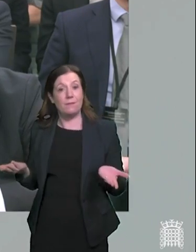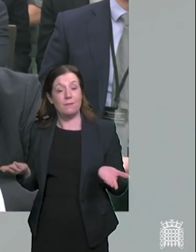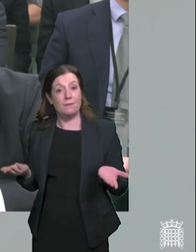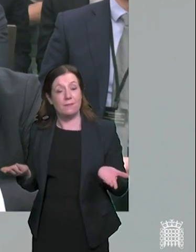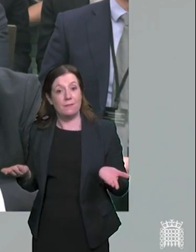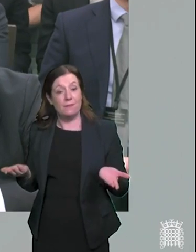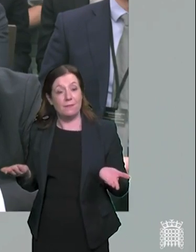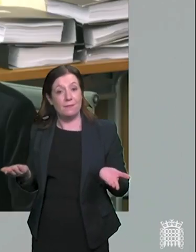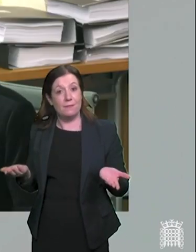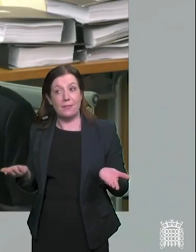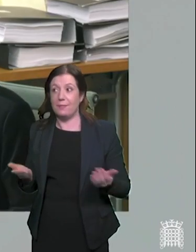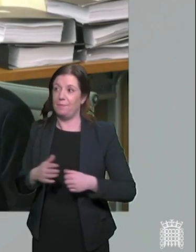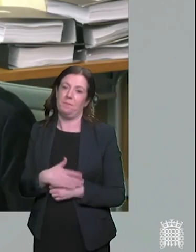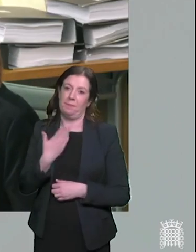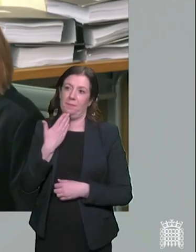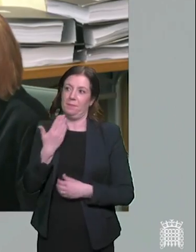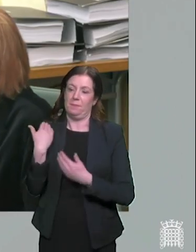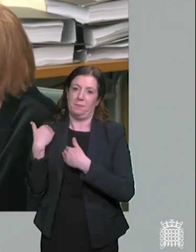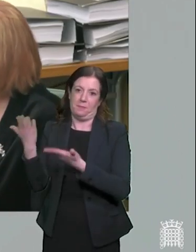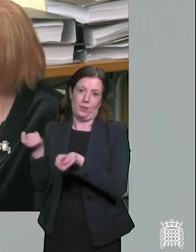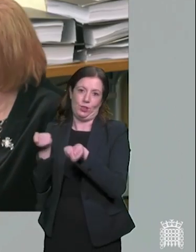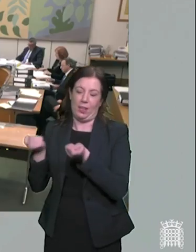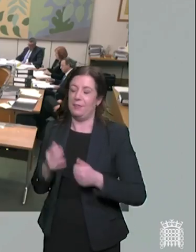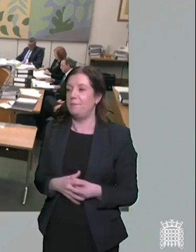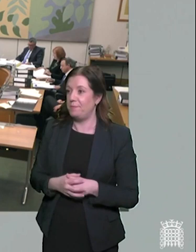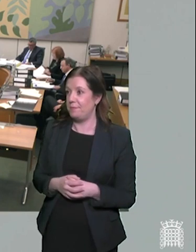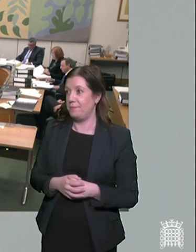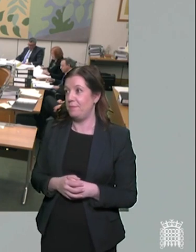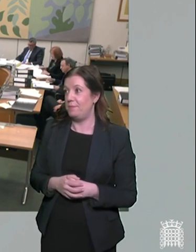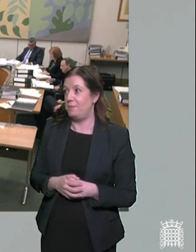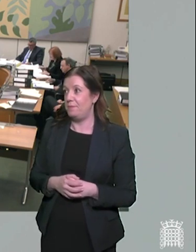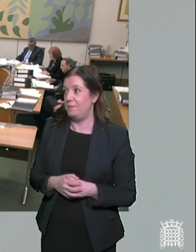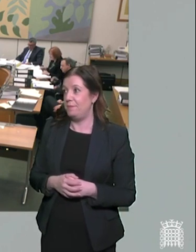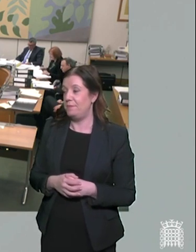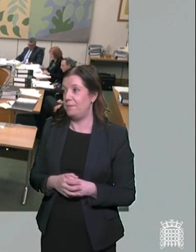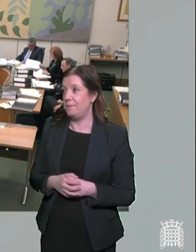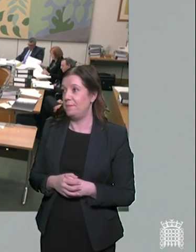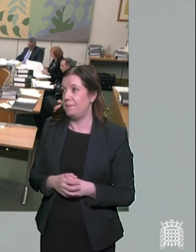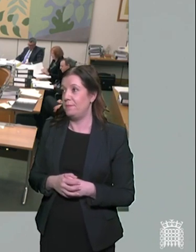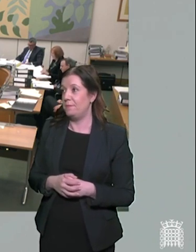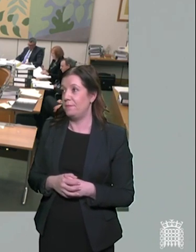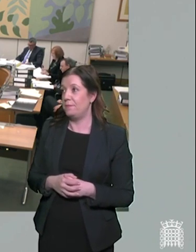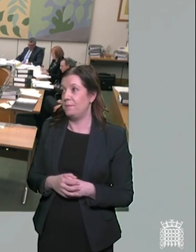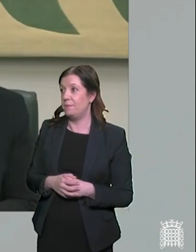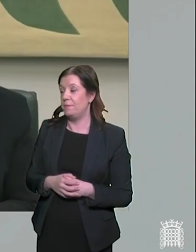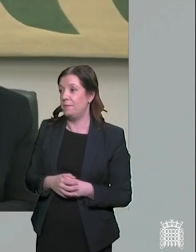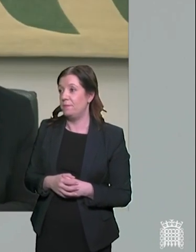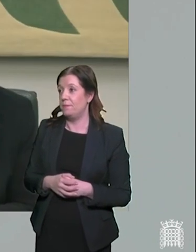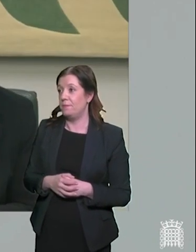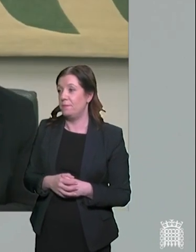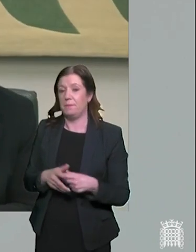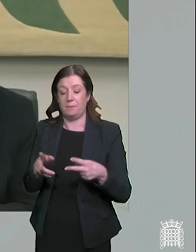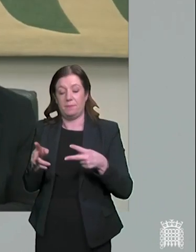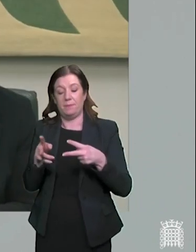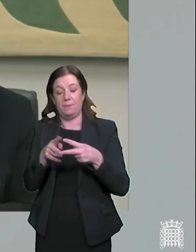Thank you, Mr Johnson. I'll now hand back to the Chair. Thank you. To complete this section of our questions, we'll look at two